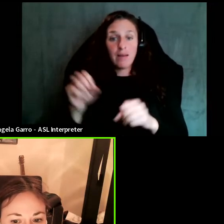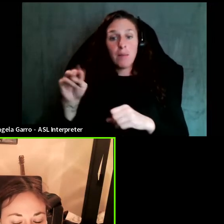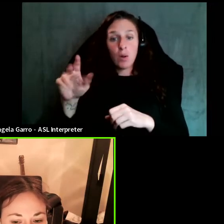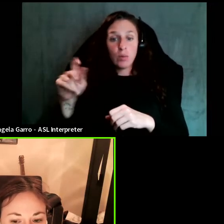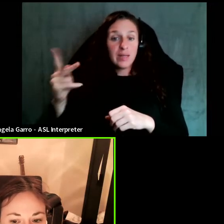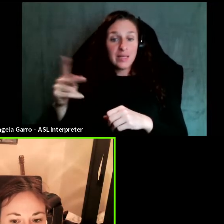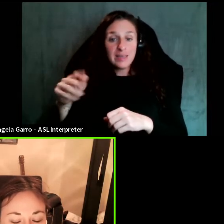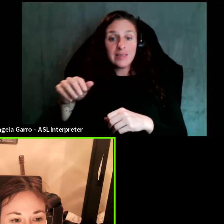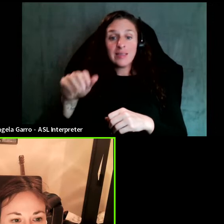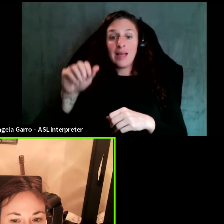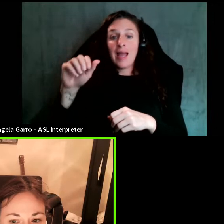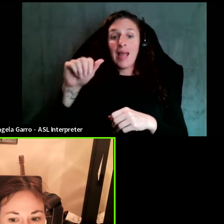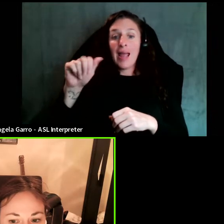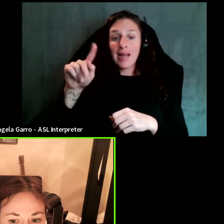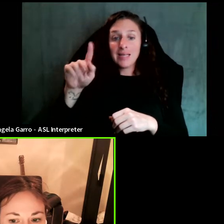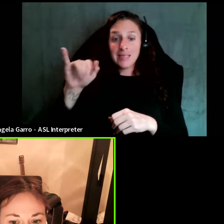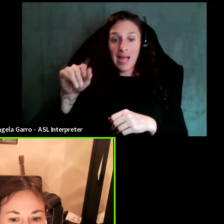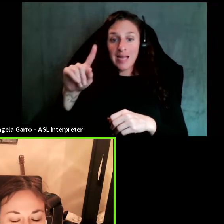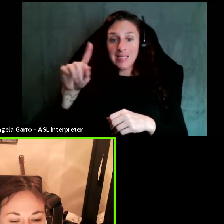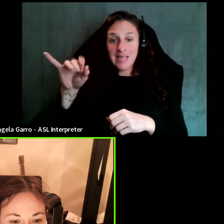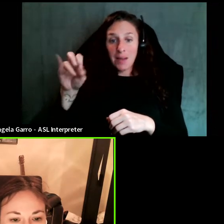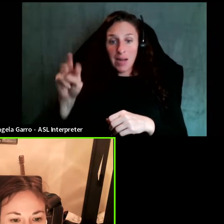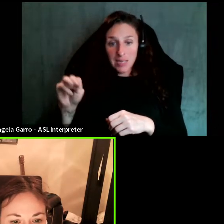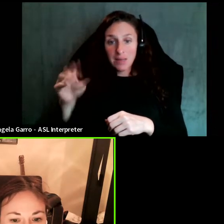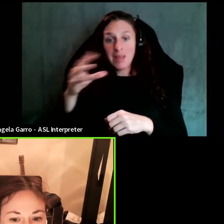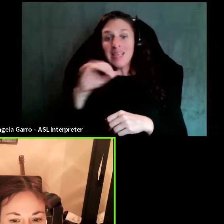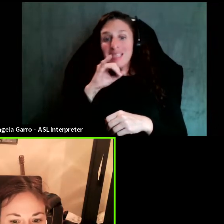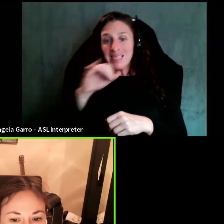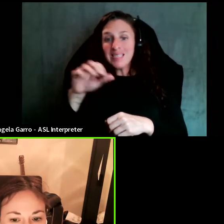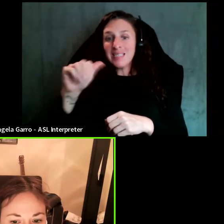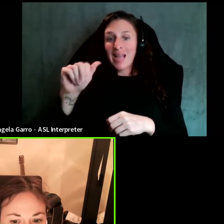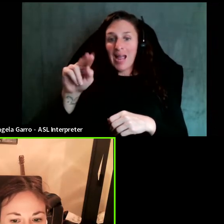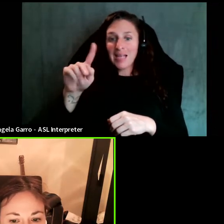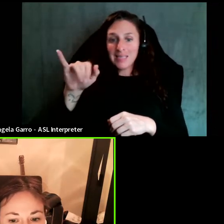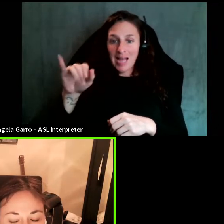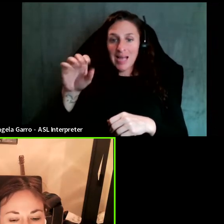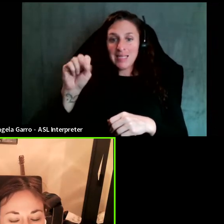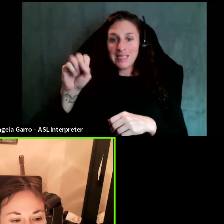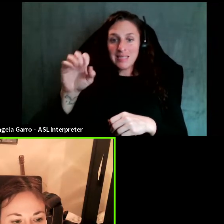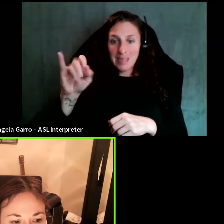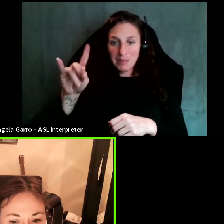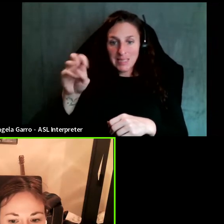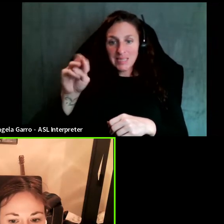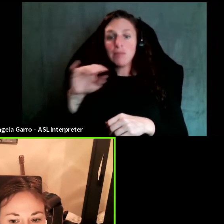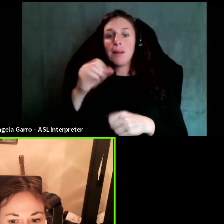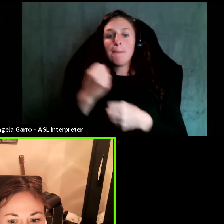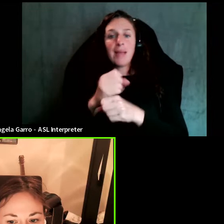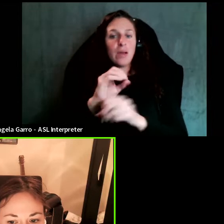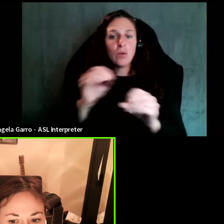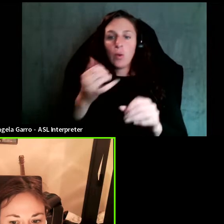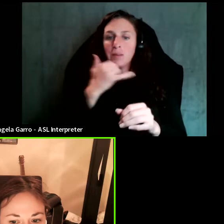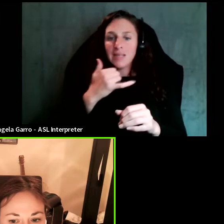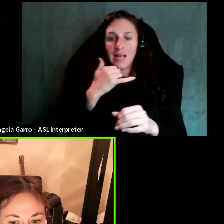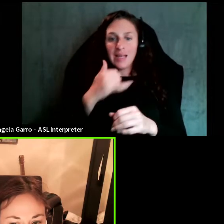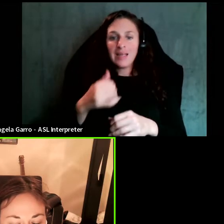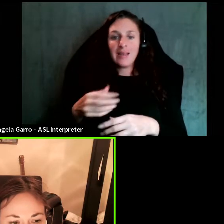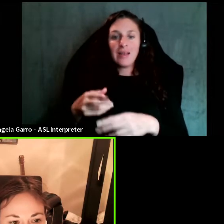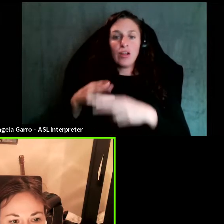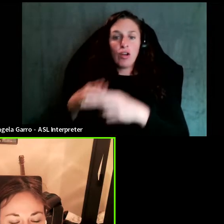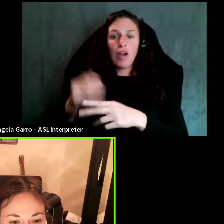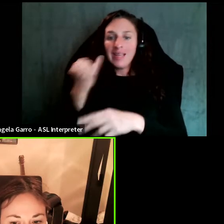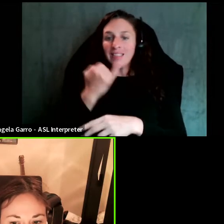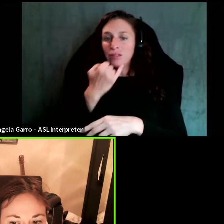that anti-Zionism is anti-Semitism. Make no mistake about it. And calling Israel an apartheid